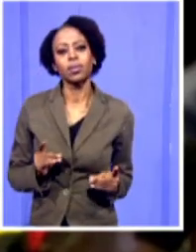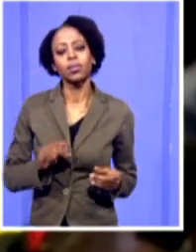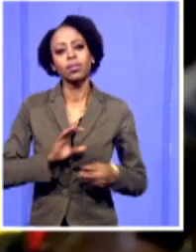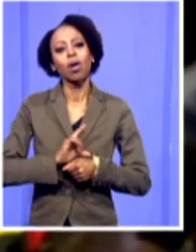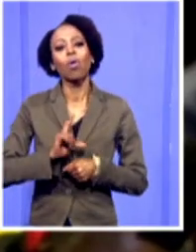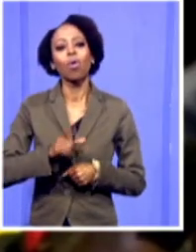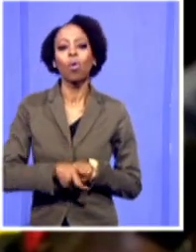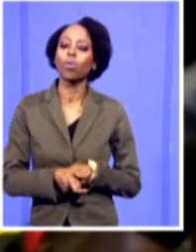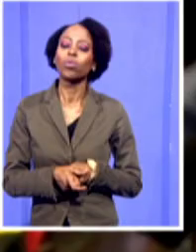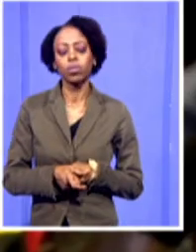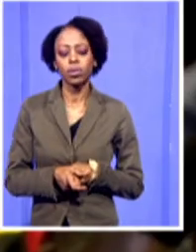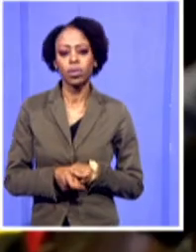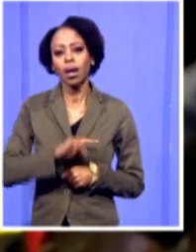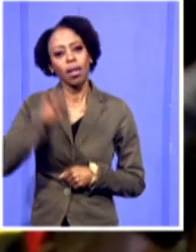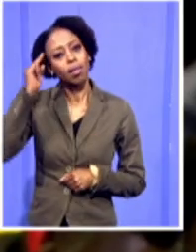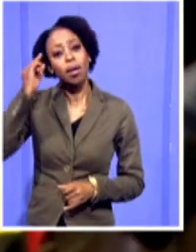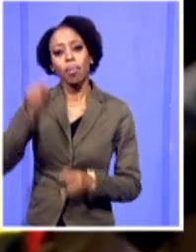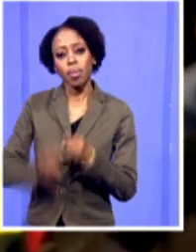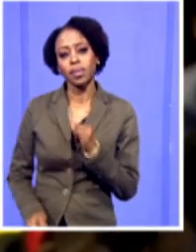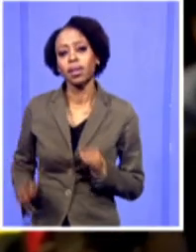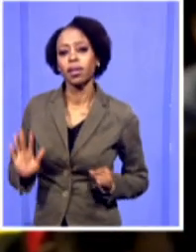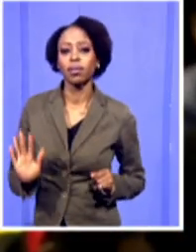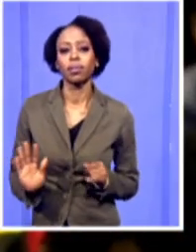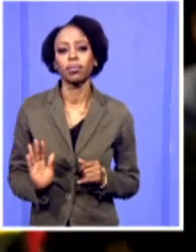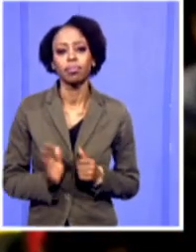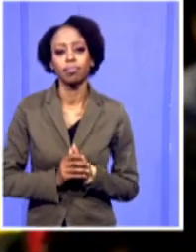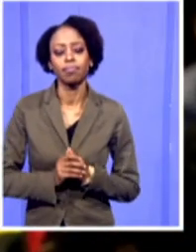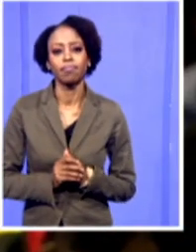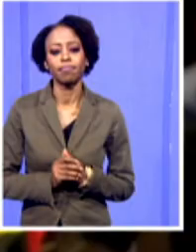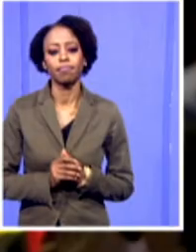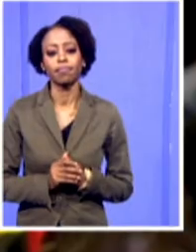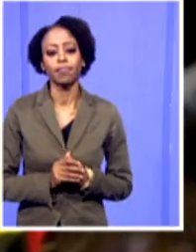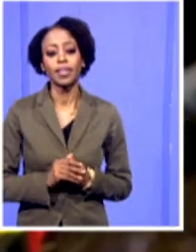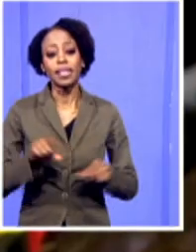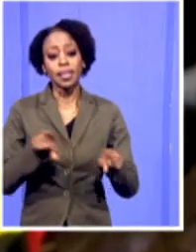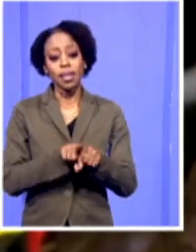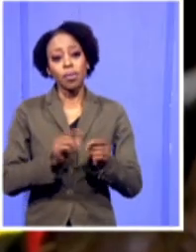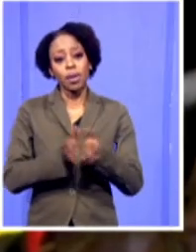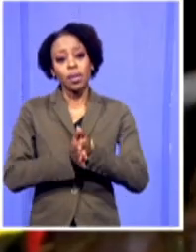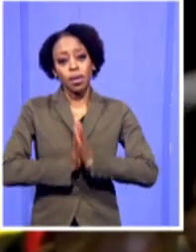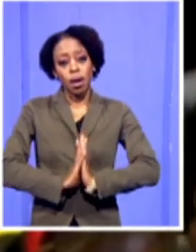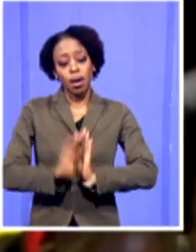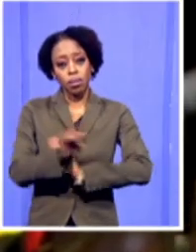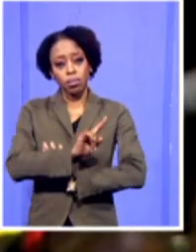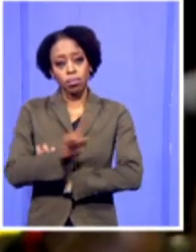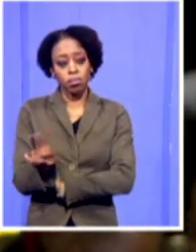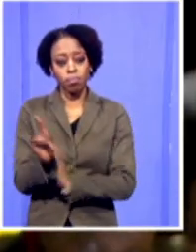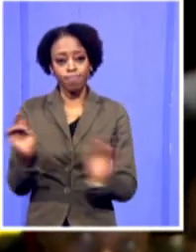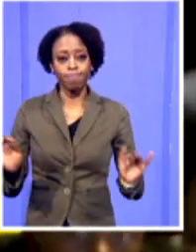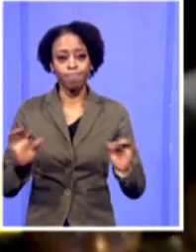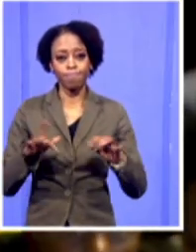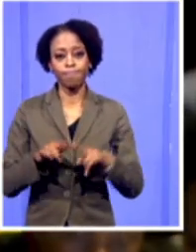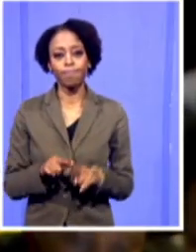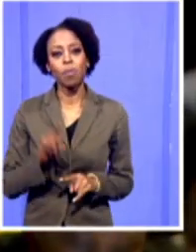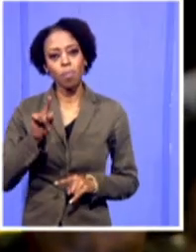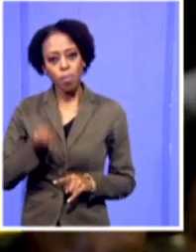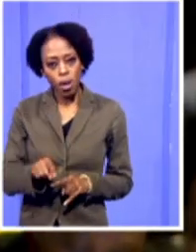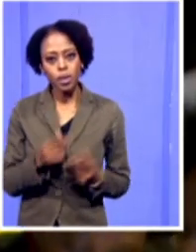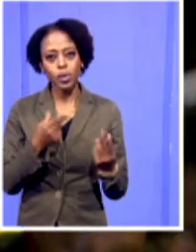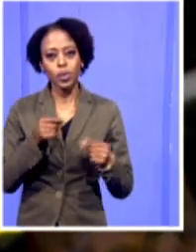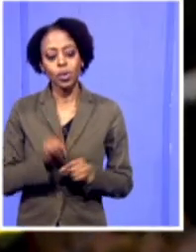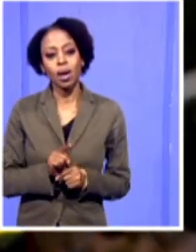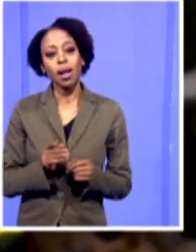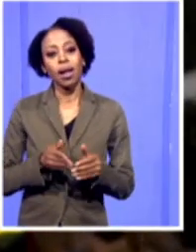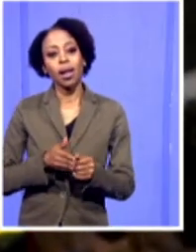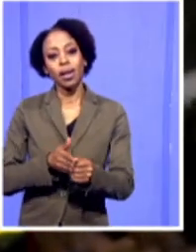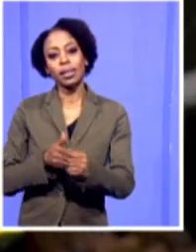Congress, I think we're making a very big mistake. We want to appeal to Congress that we should afford the